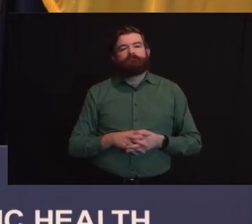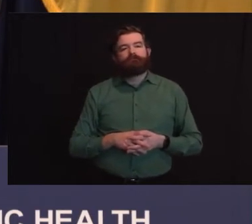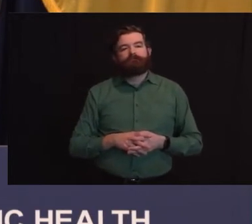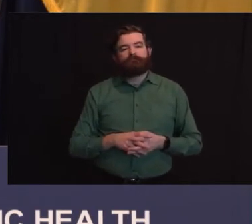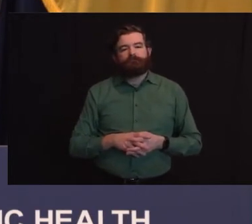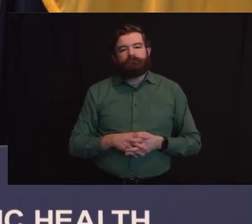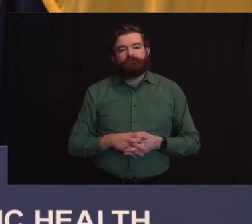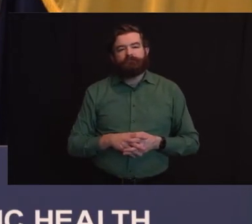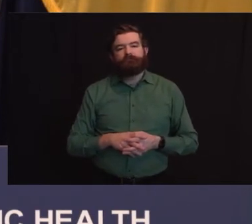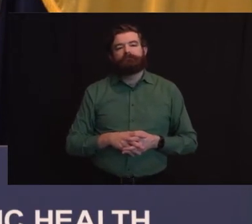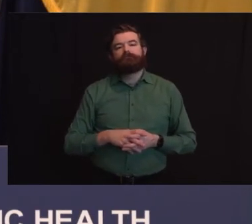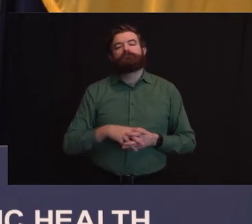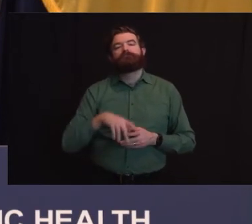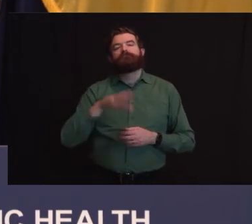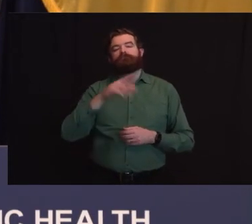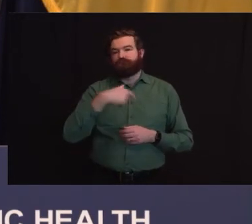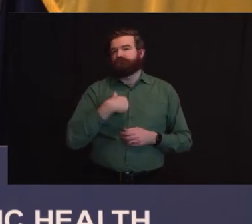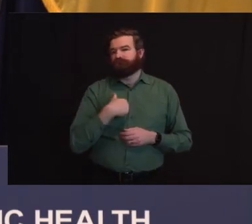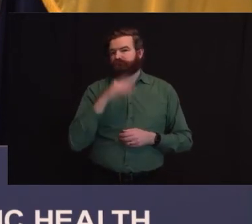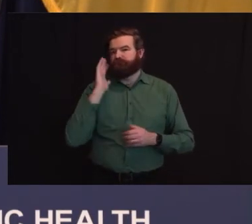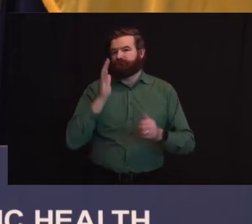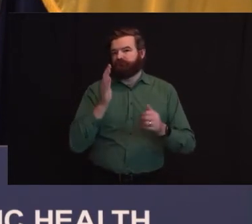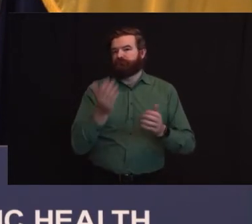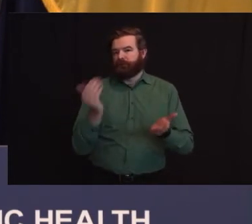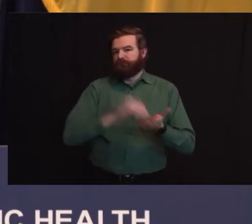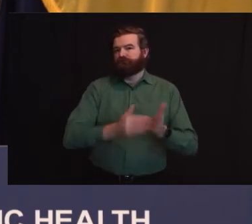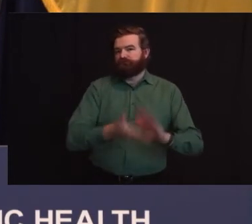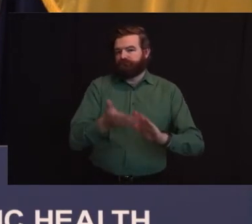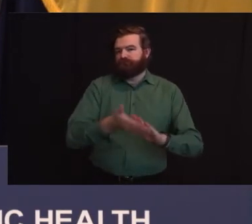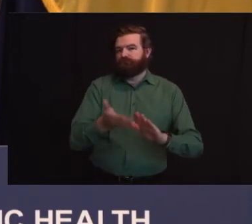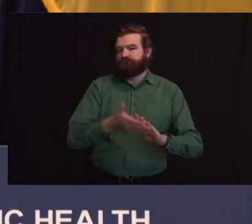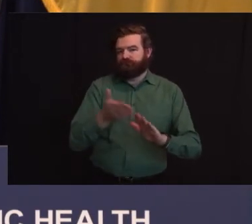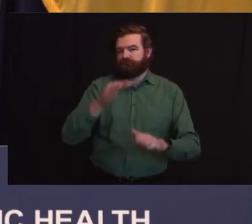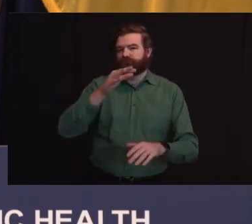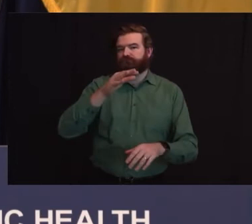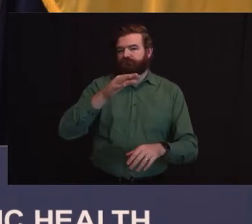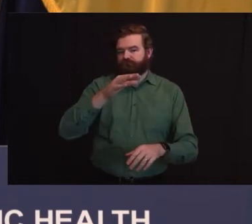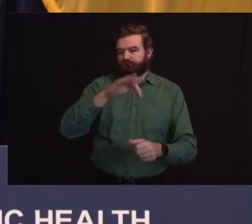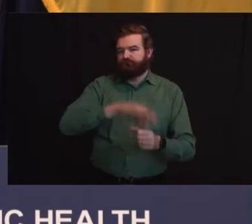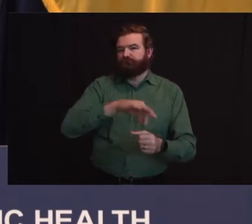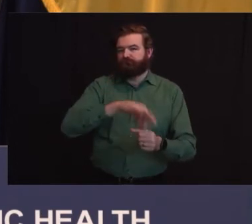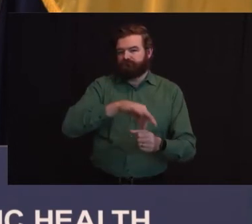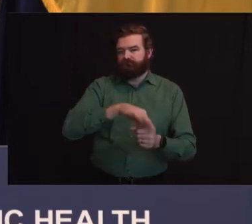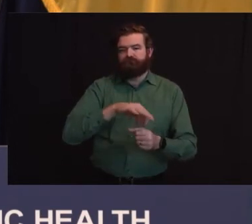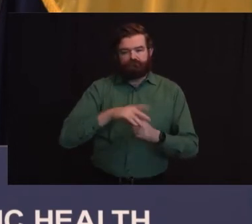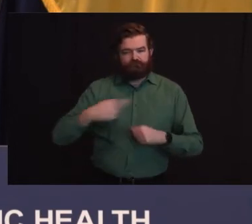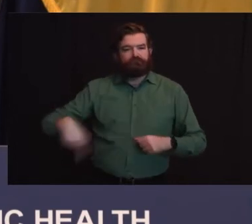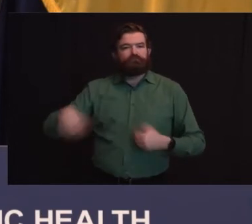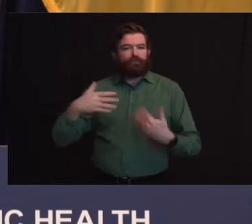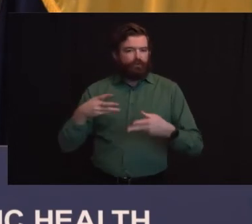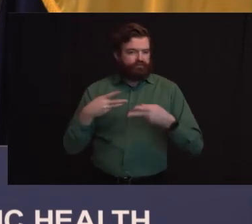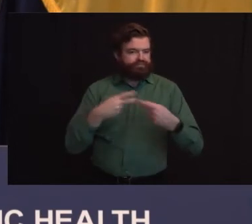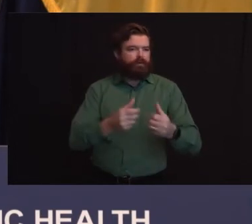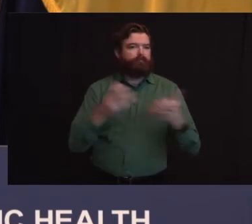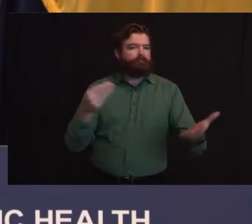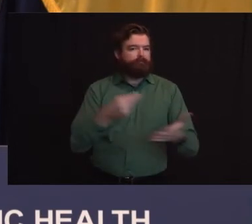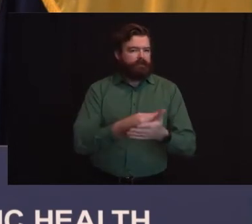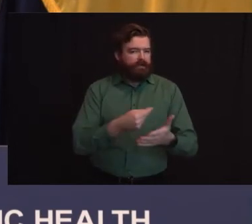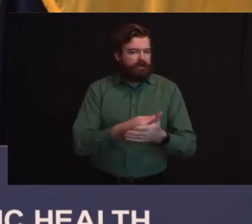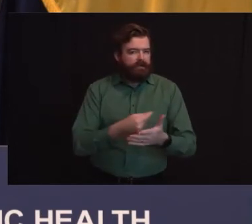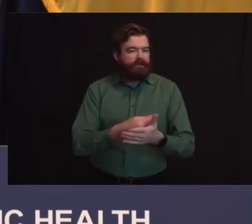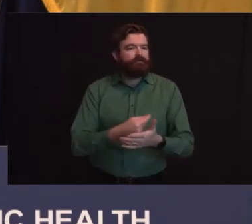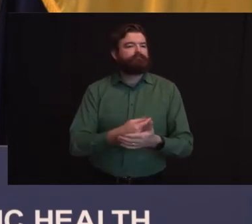money, particularly my wife and team, raising money. We're trying to call balls and strikes every day, trying to get this as right as we